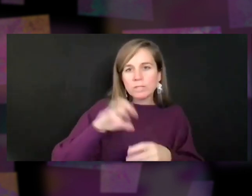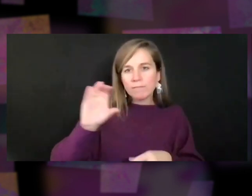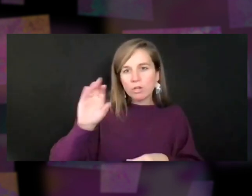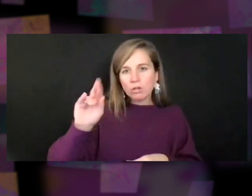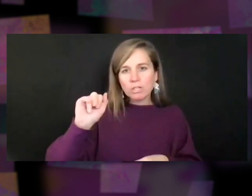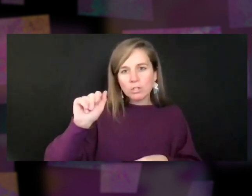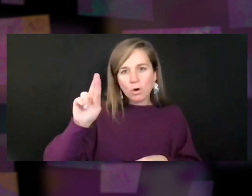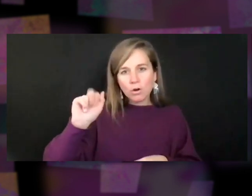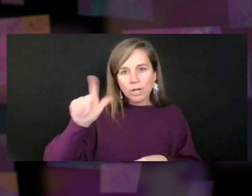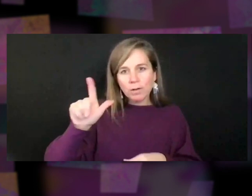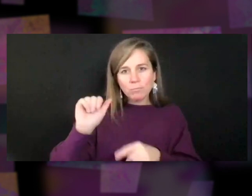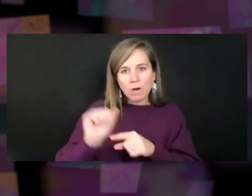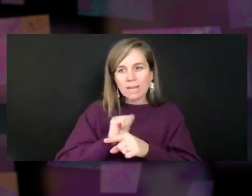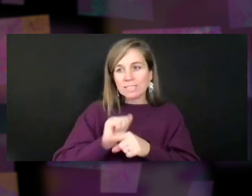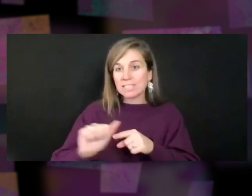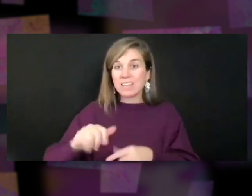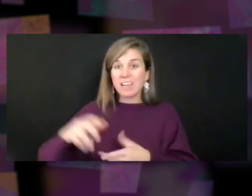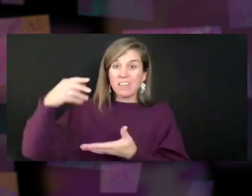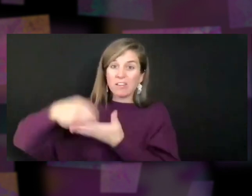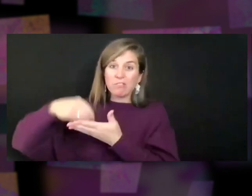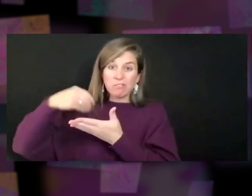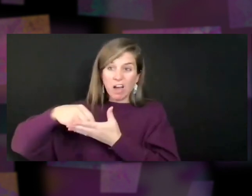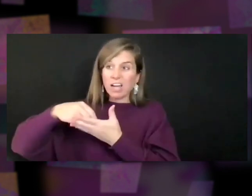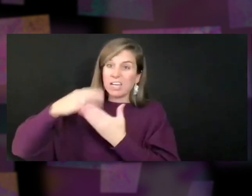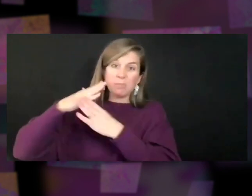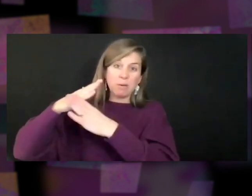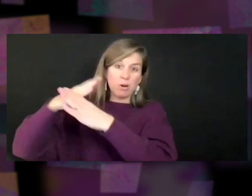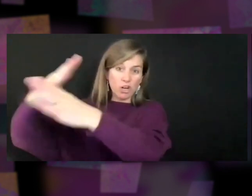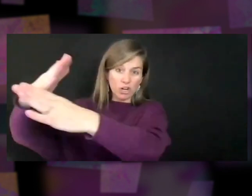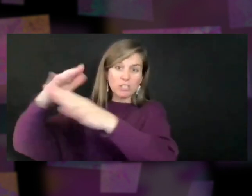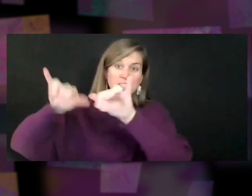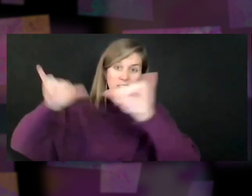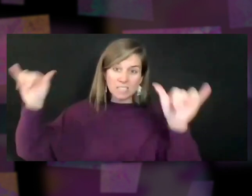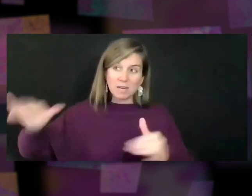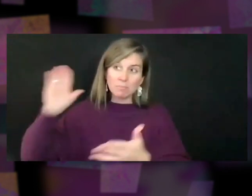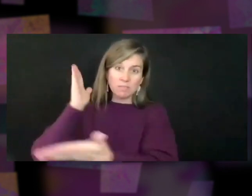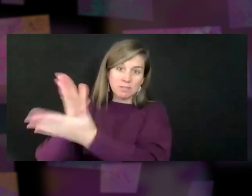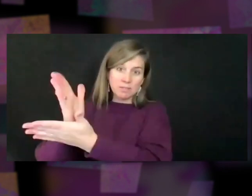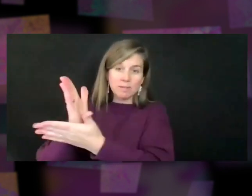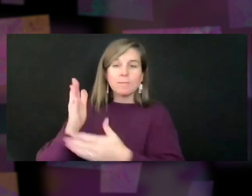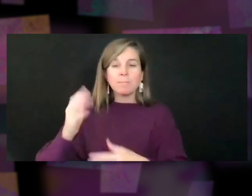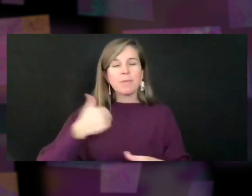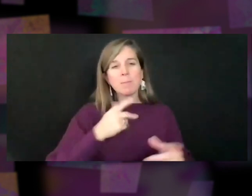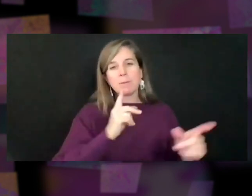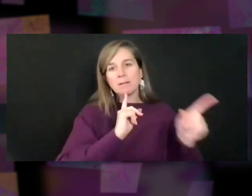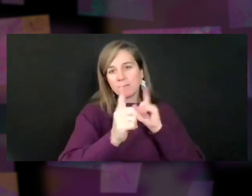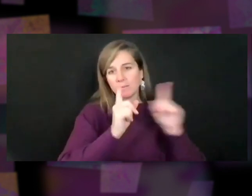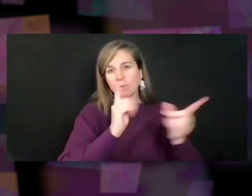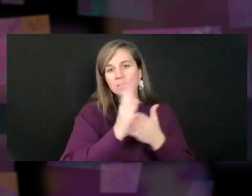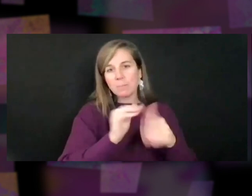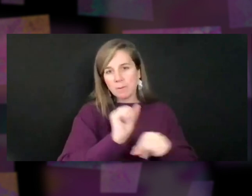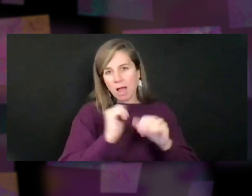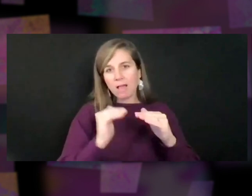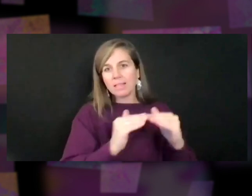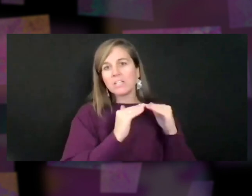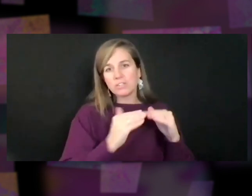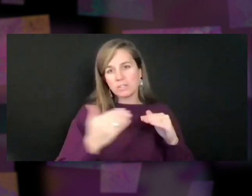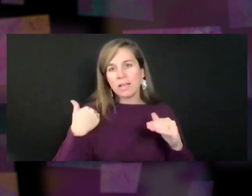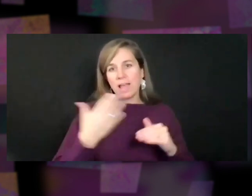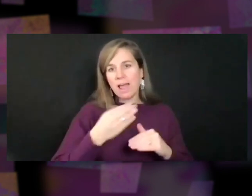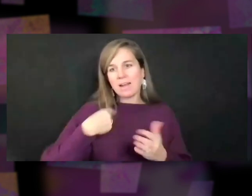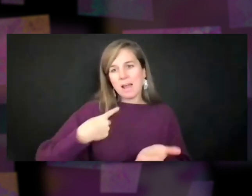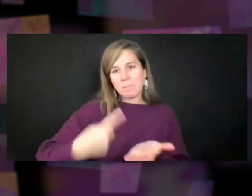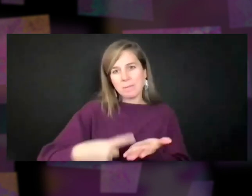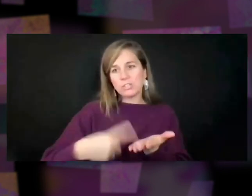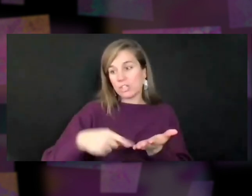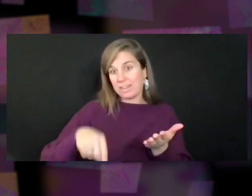funding systems. I've been speaking with colleagues lately, and at the beginning of this session, I mentioned, the exhaustion